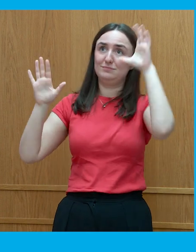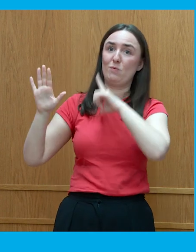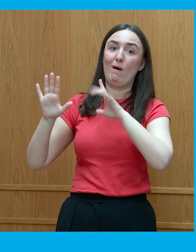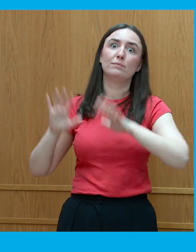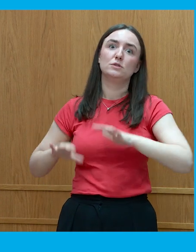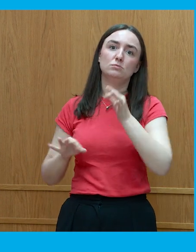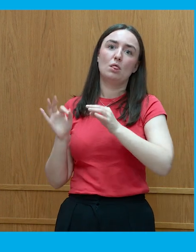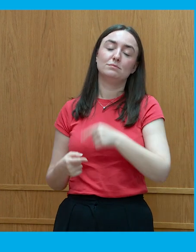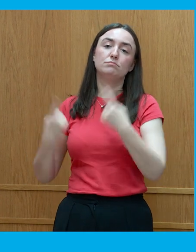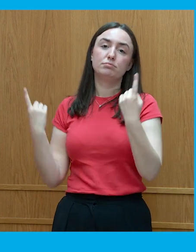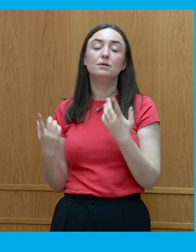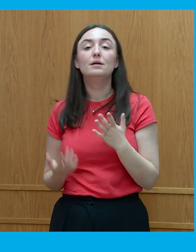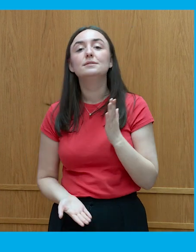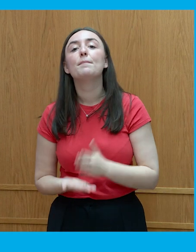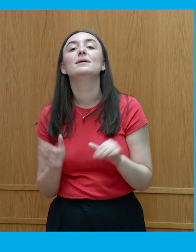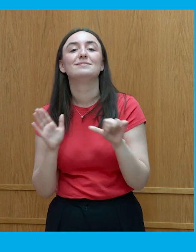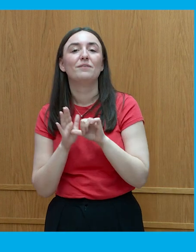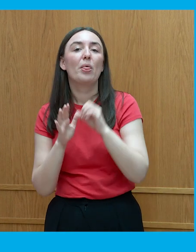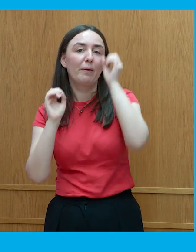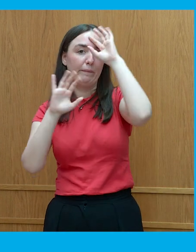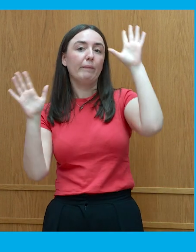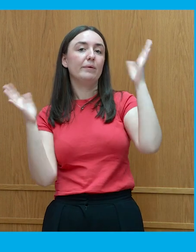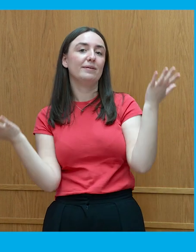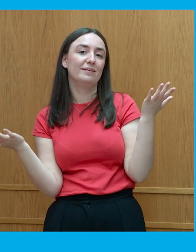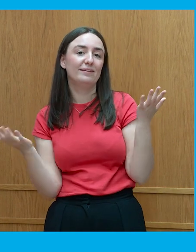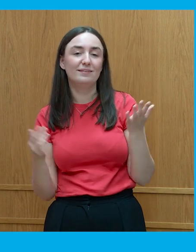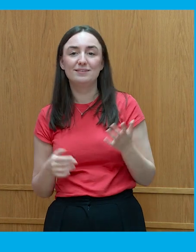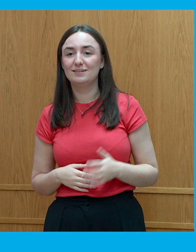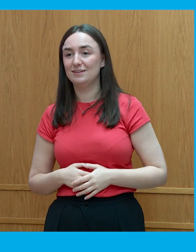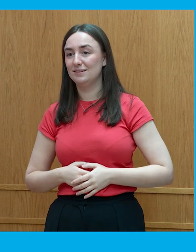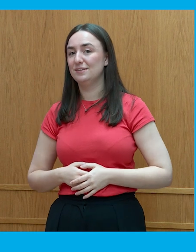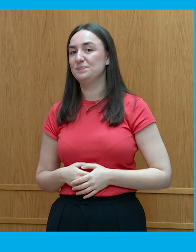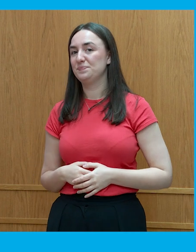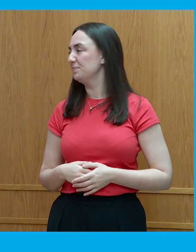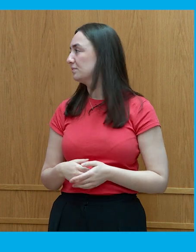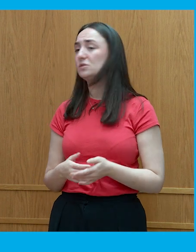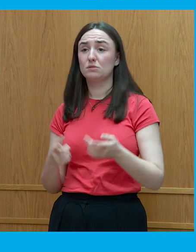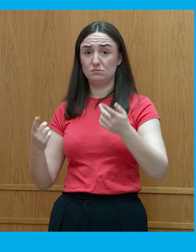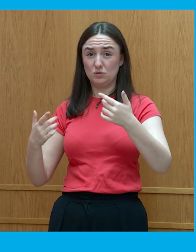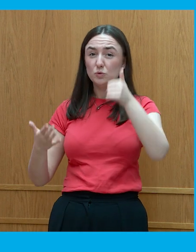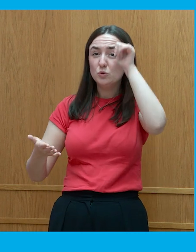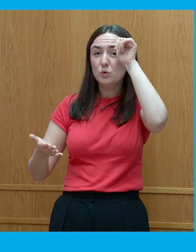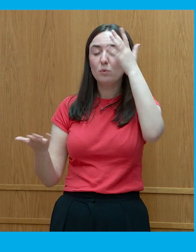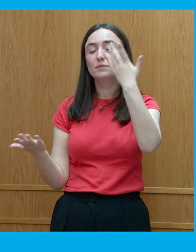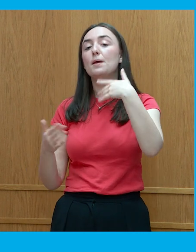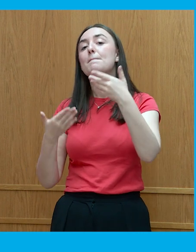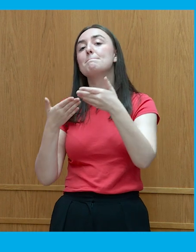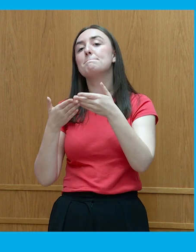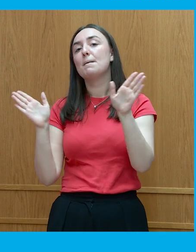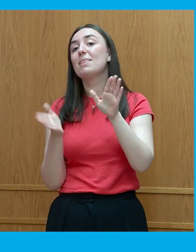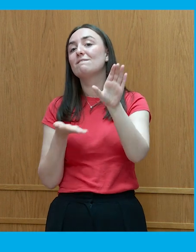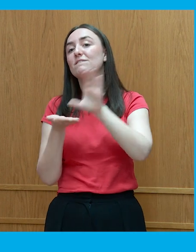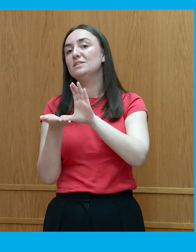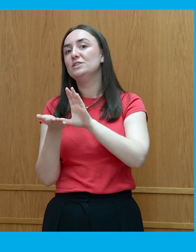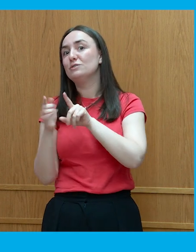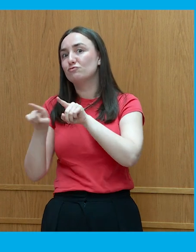It's as hard for you as it is for us to understand what a short election looks like, which is kind of nice. We have a hard time understanding publicly funded races. Right. So. But